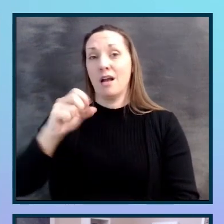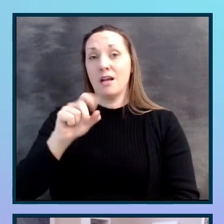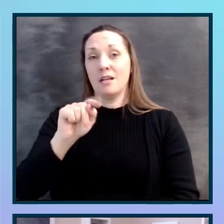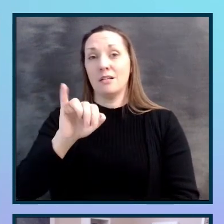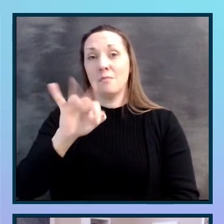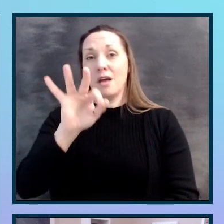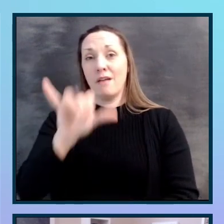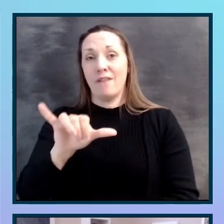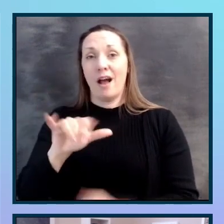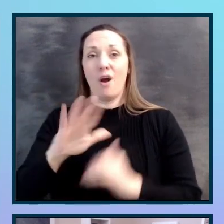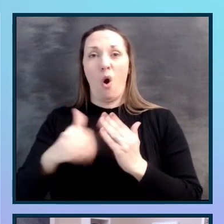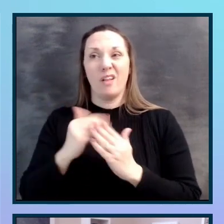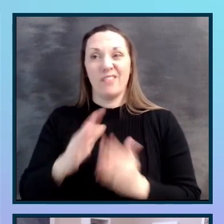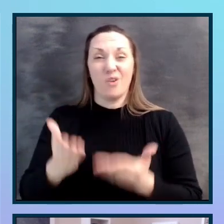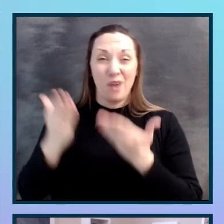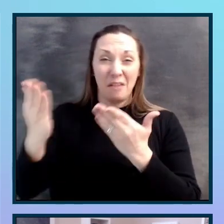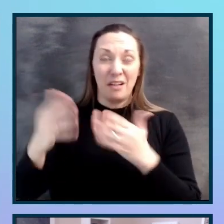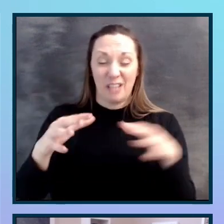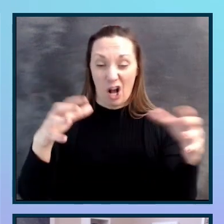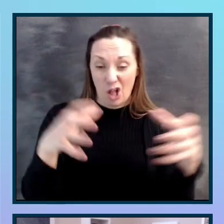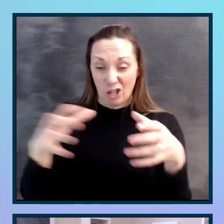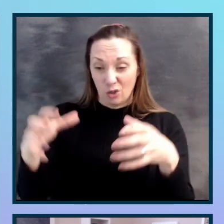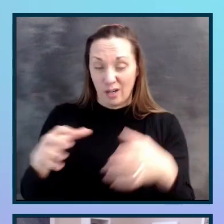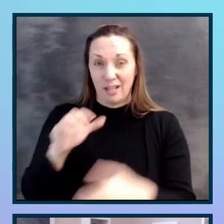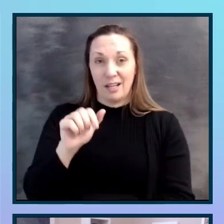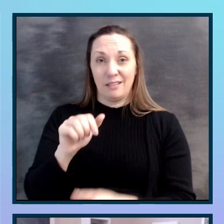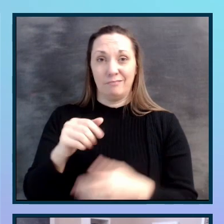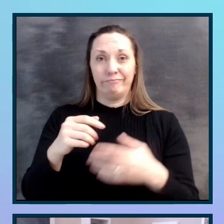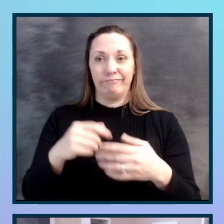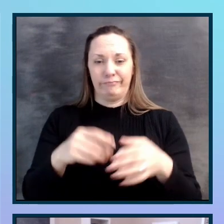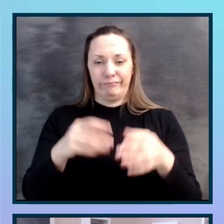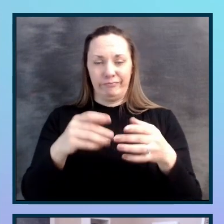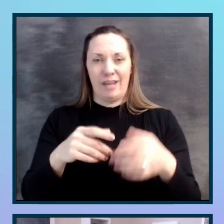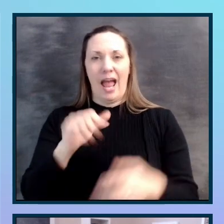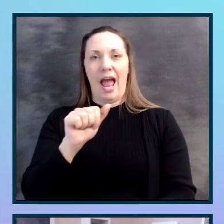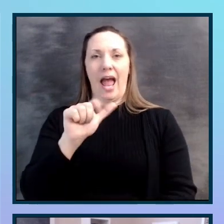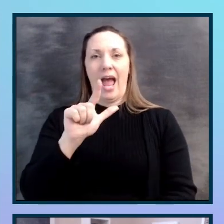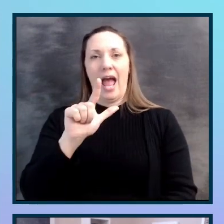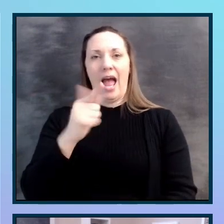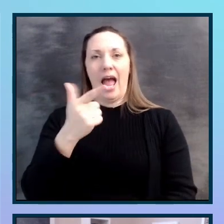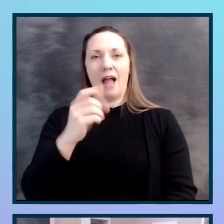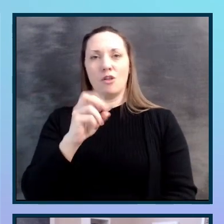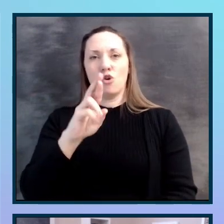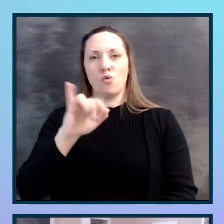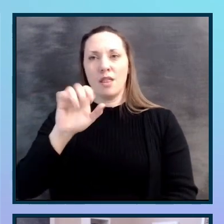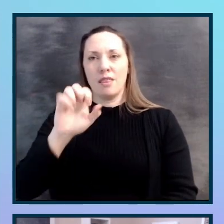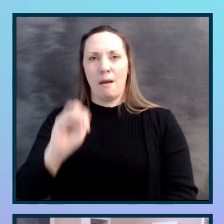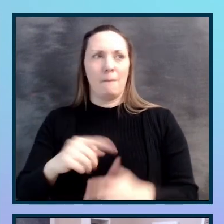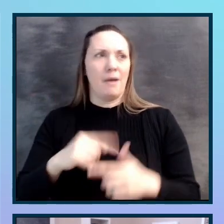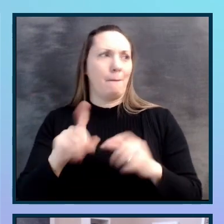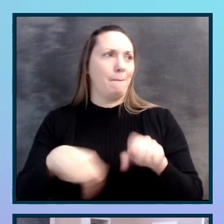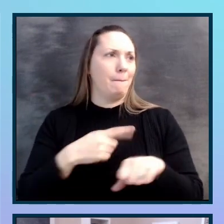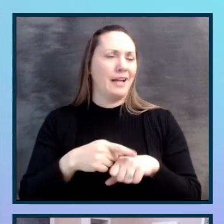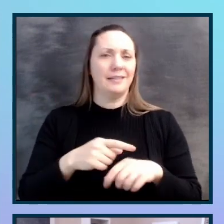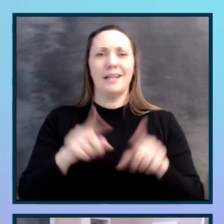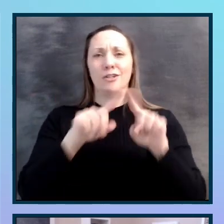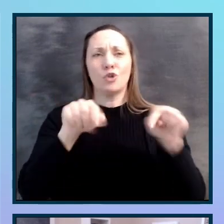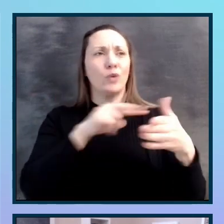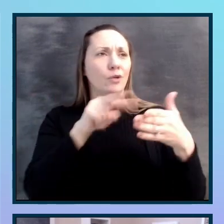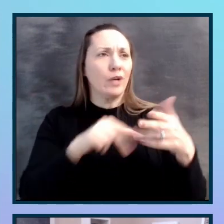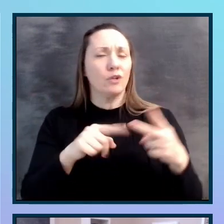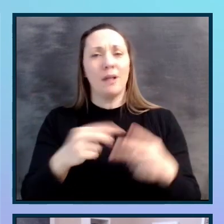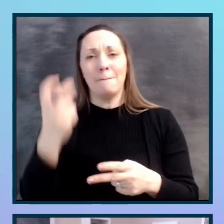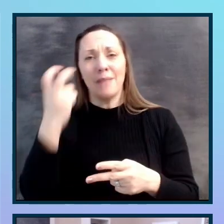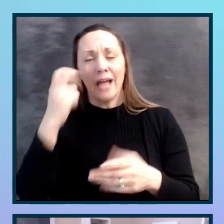their recommendation and clustering algorithms, based on the content that I consume around screen readers, around blindness, around accessibility,